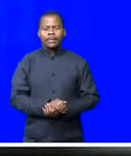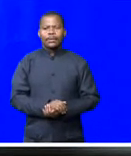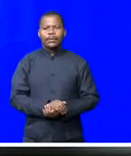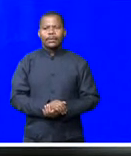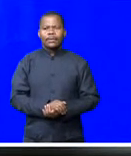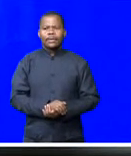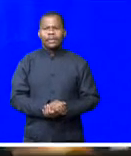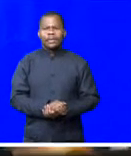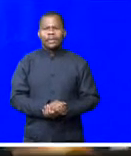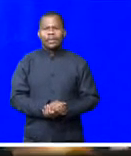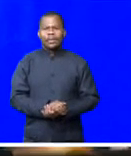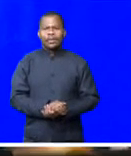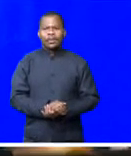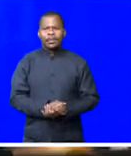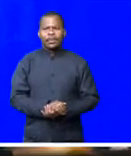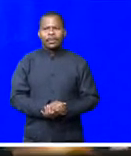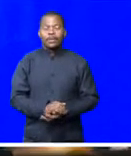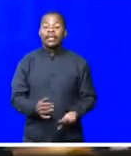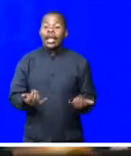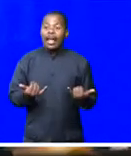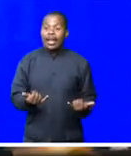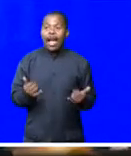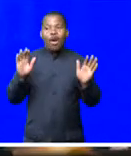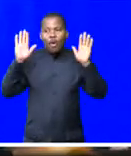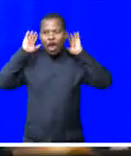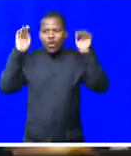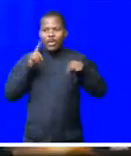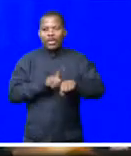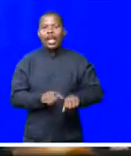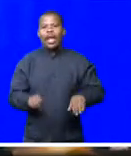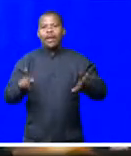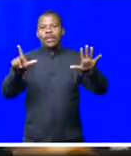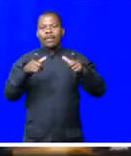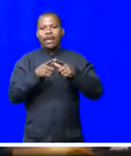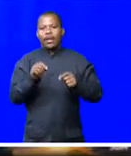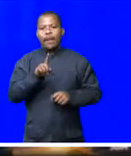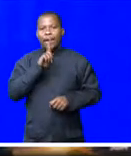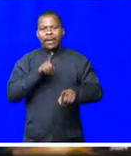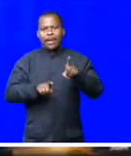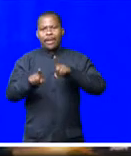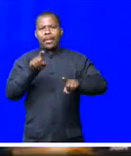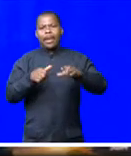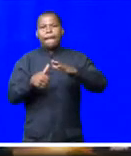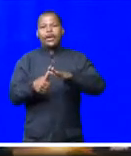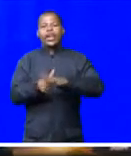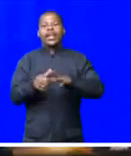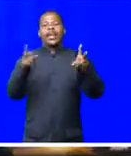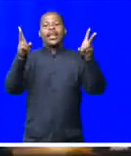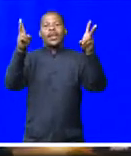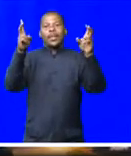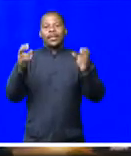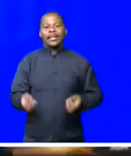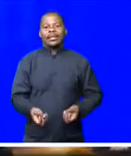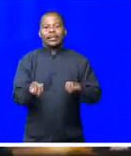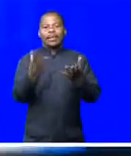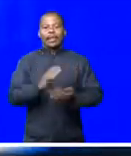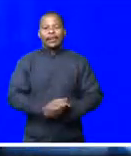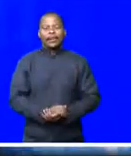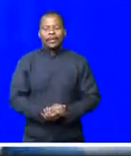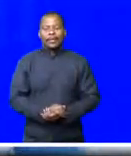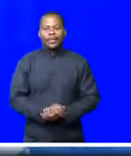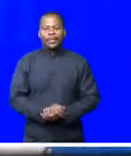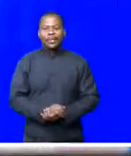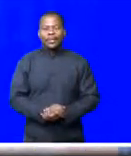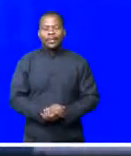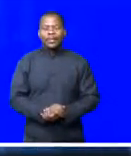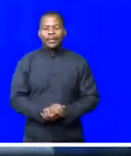France 24. Athi kuqiti nani mbukeli kodwa ke singakahambi asibukethona ke letamba embili.